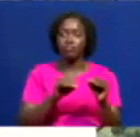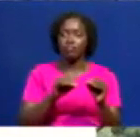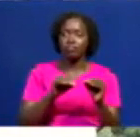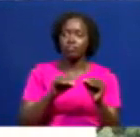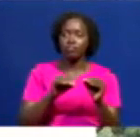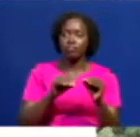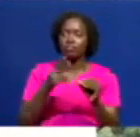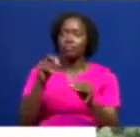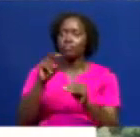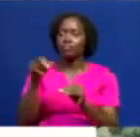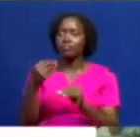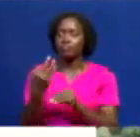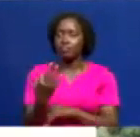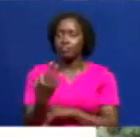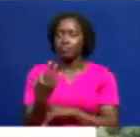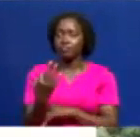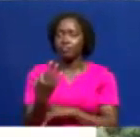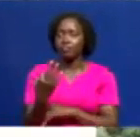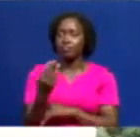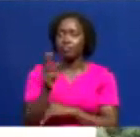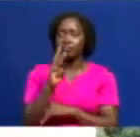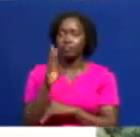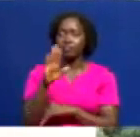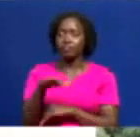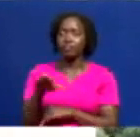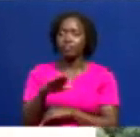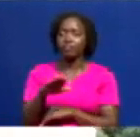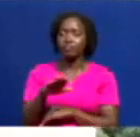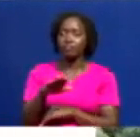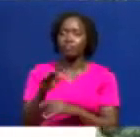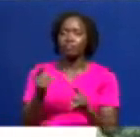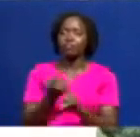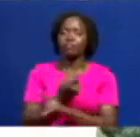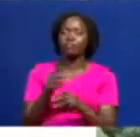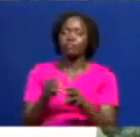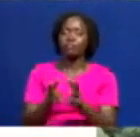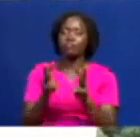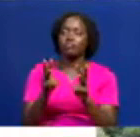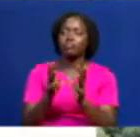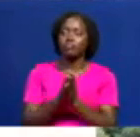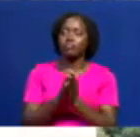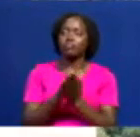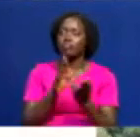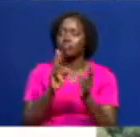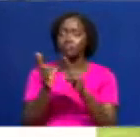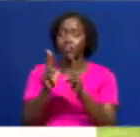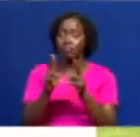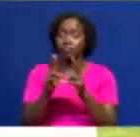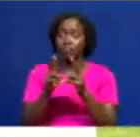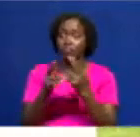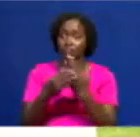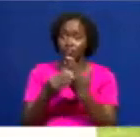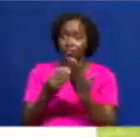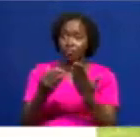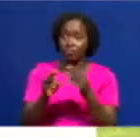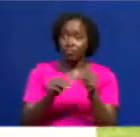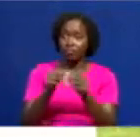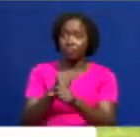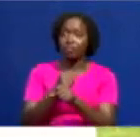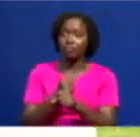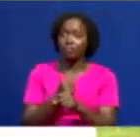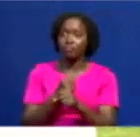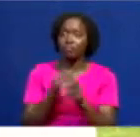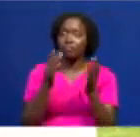to 2023. The water catchment area has taken a different form with a relative normal semblance. We have managed to protect